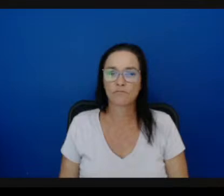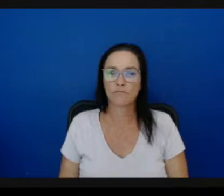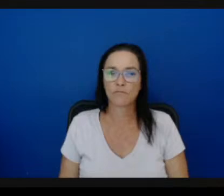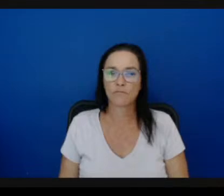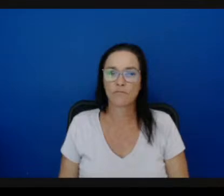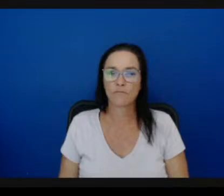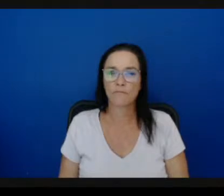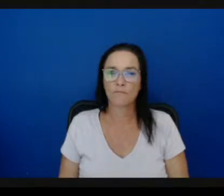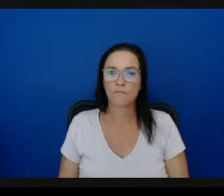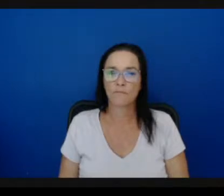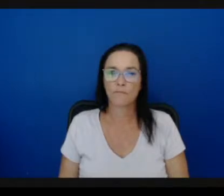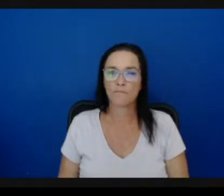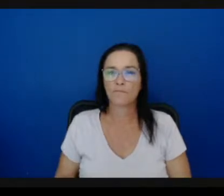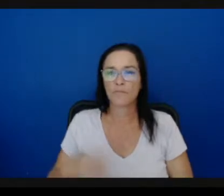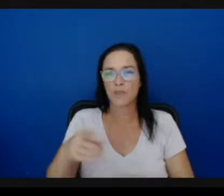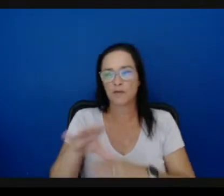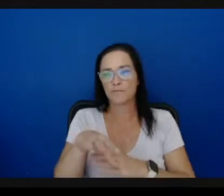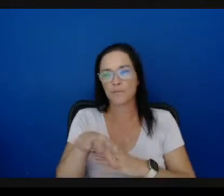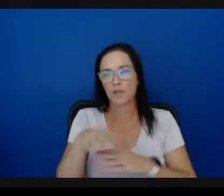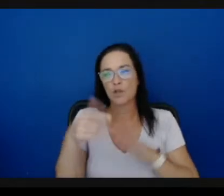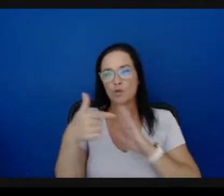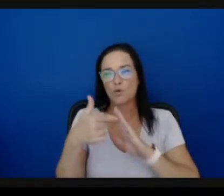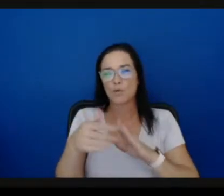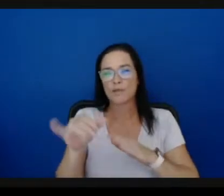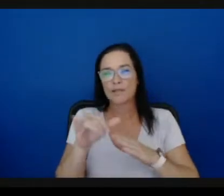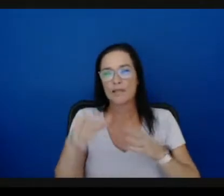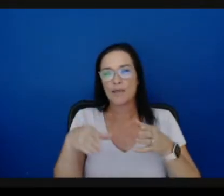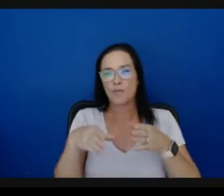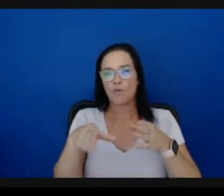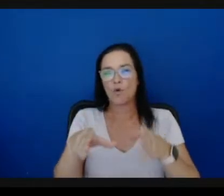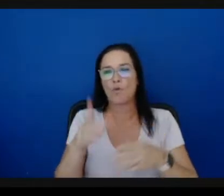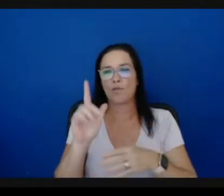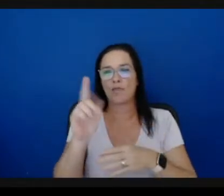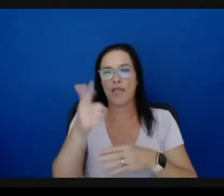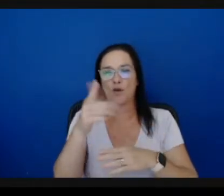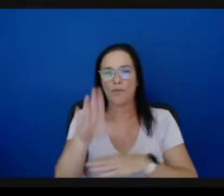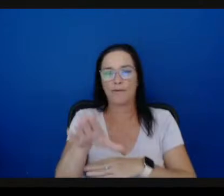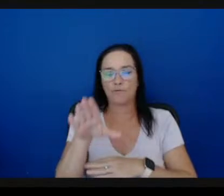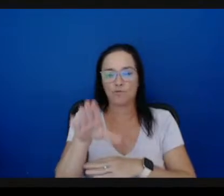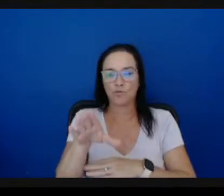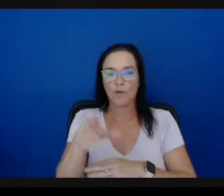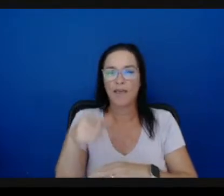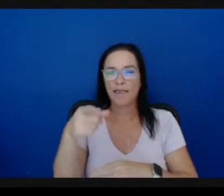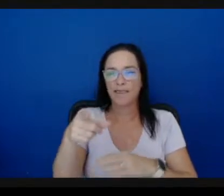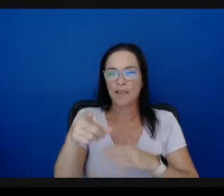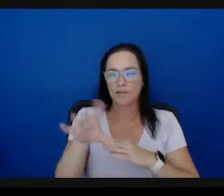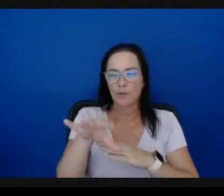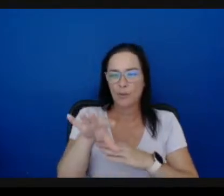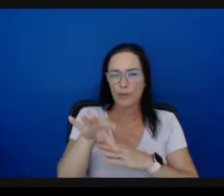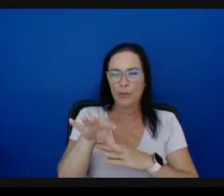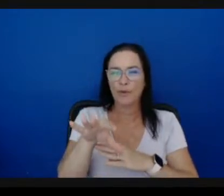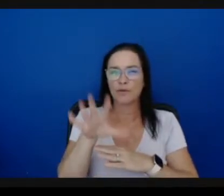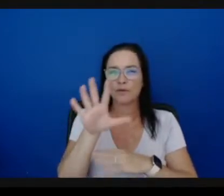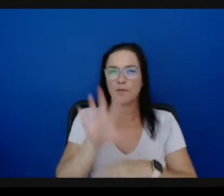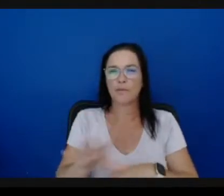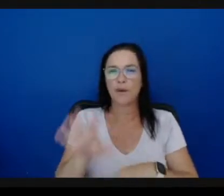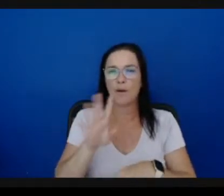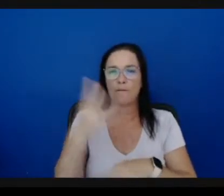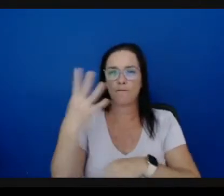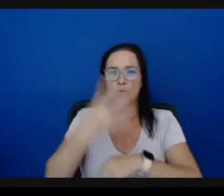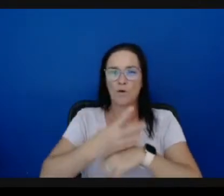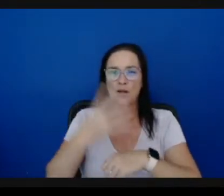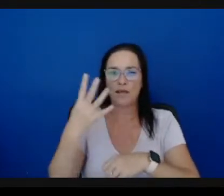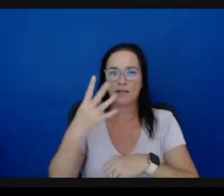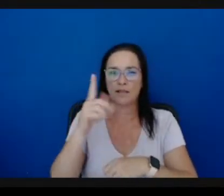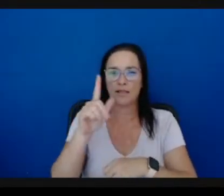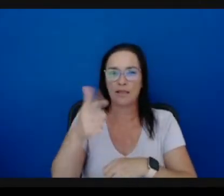This shot shows that same road later in the afternoon. This picture was taken approximately 4 days later,